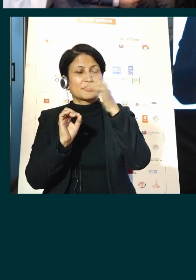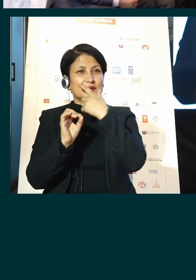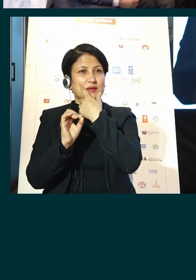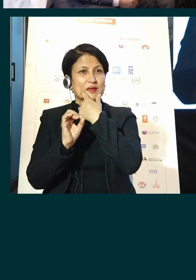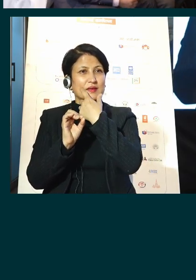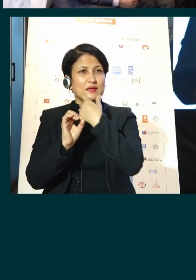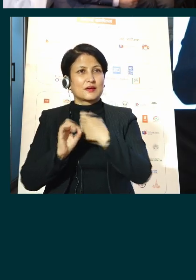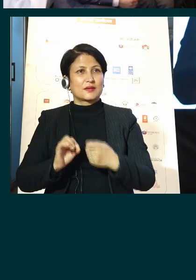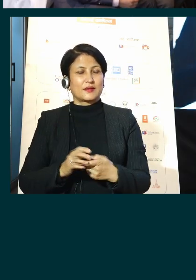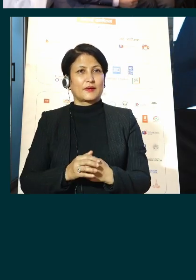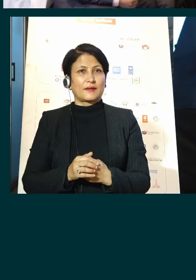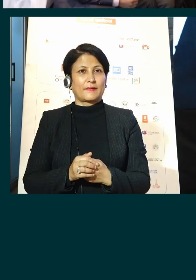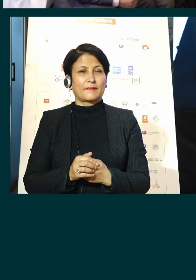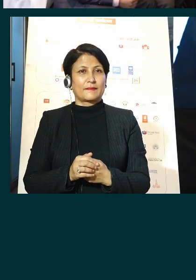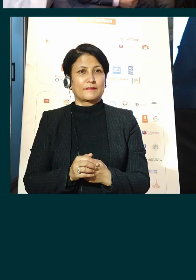Sunena.